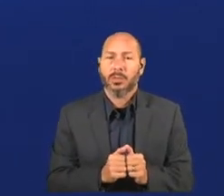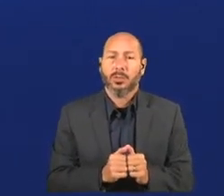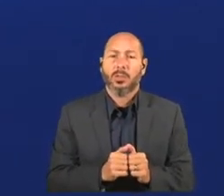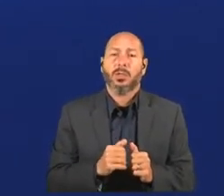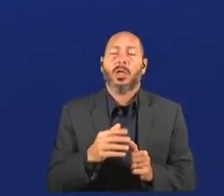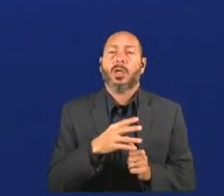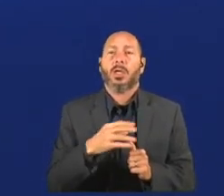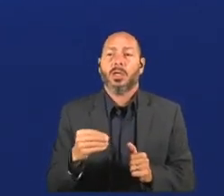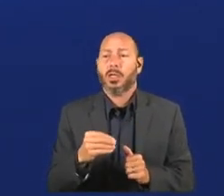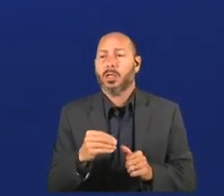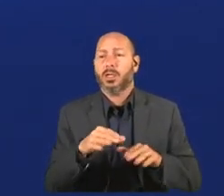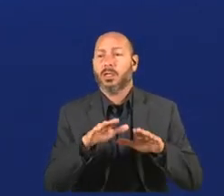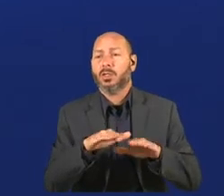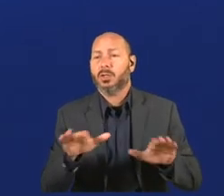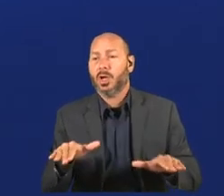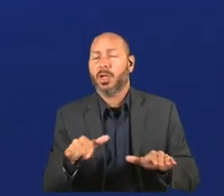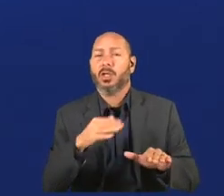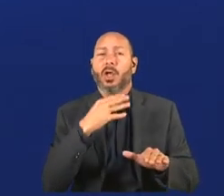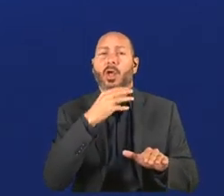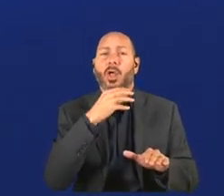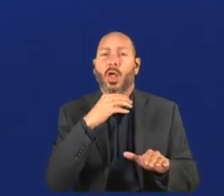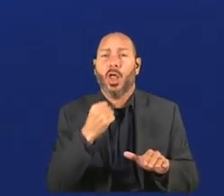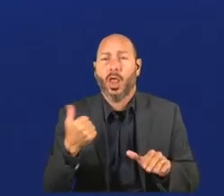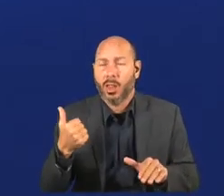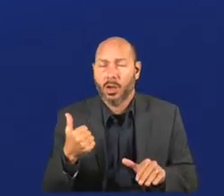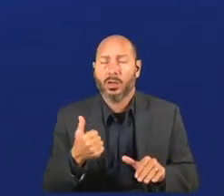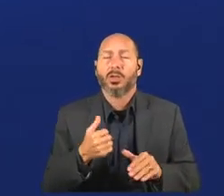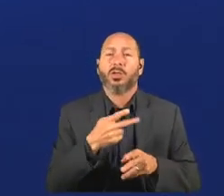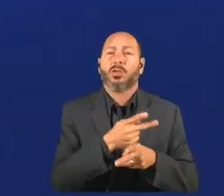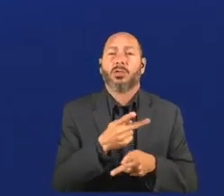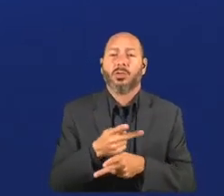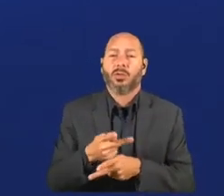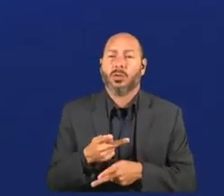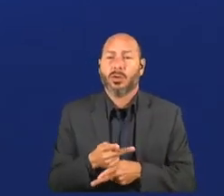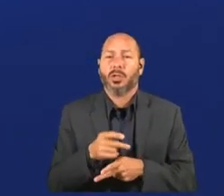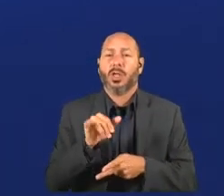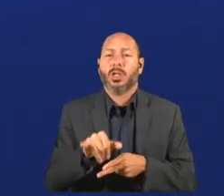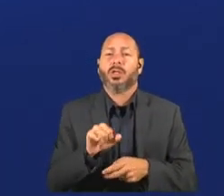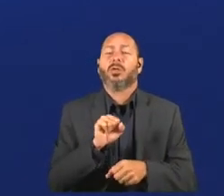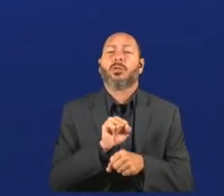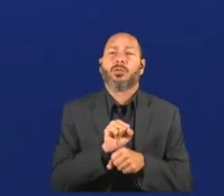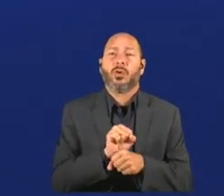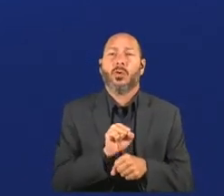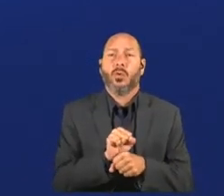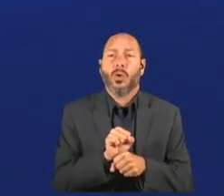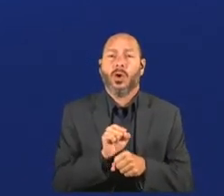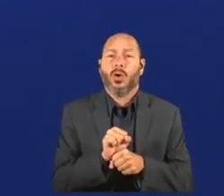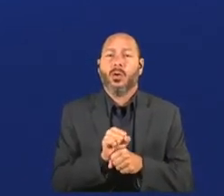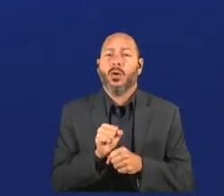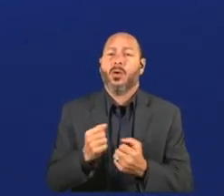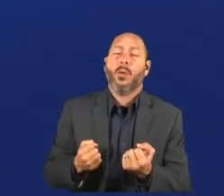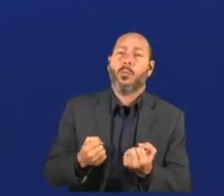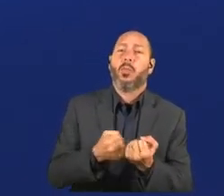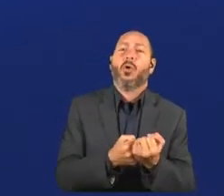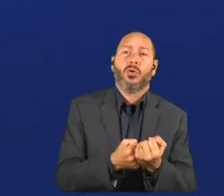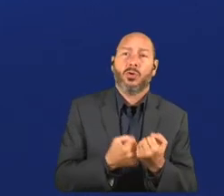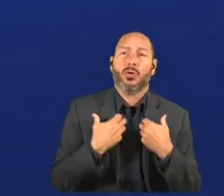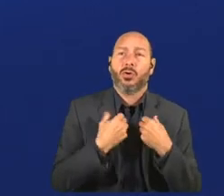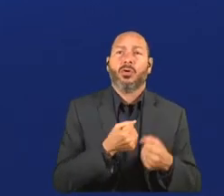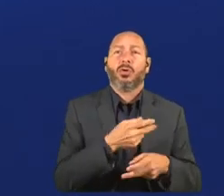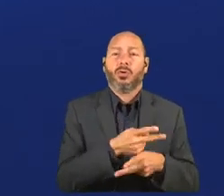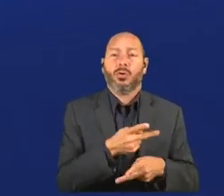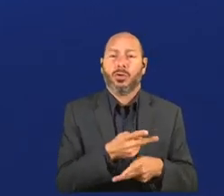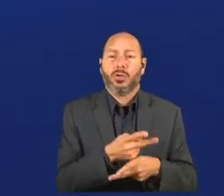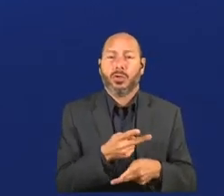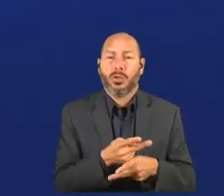elder care. Through the interview process, we heard repeatedly that a lot of staff, whether in physician offices or hospitals, sometimes have to deal with the